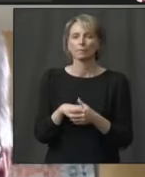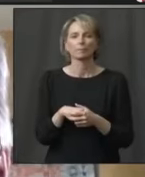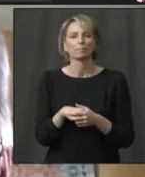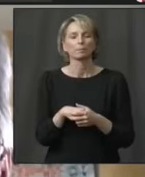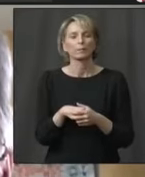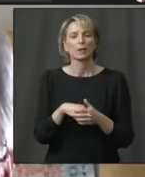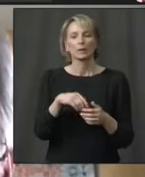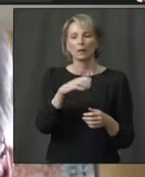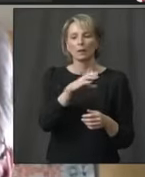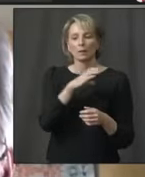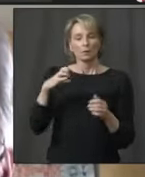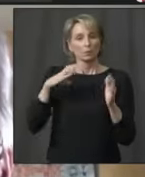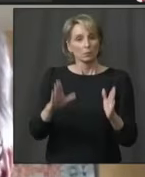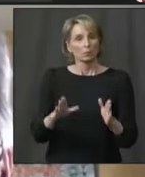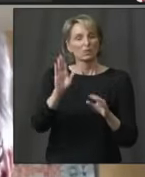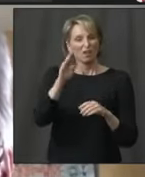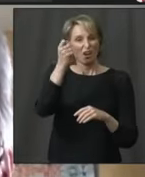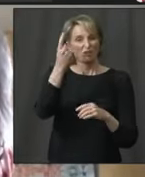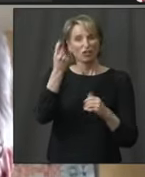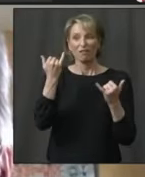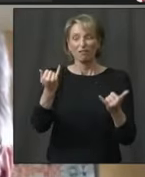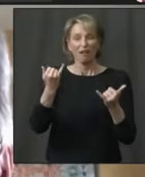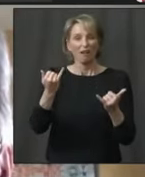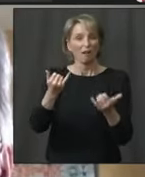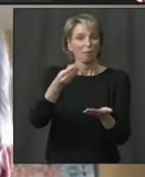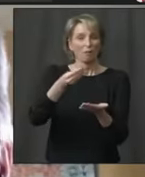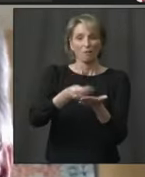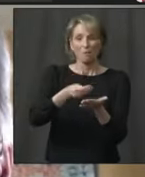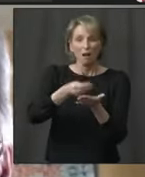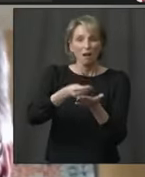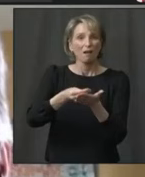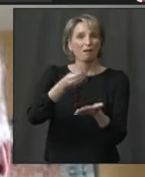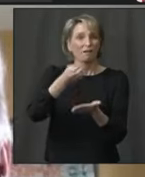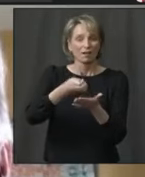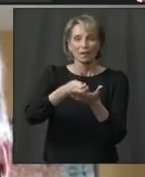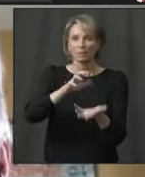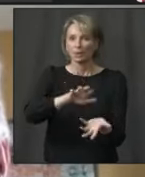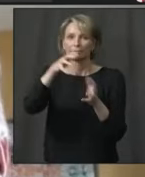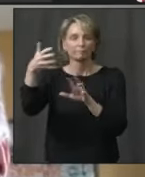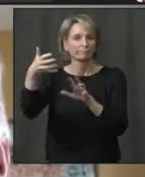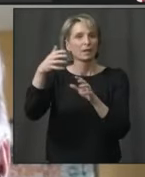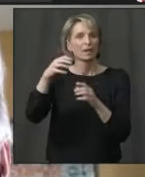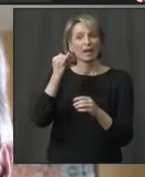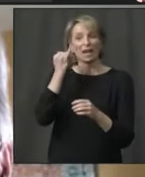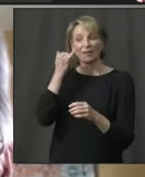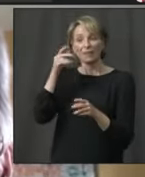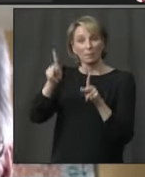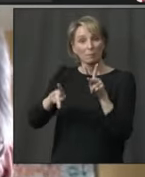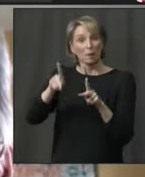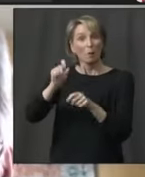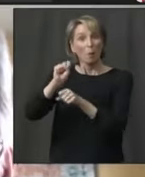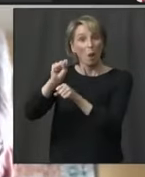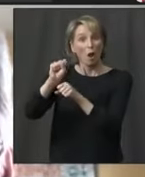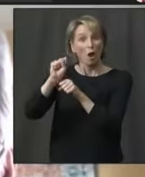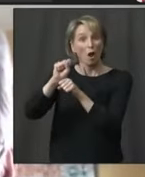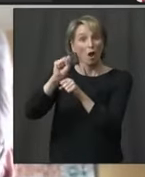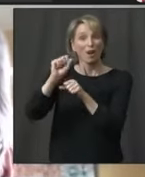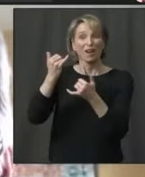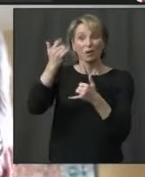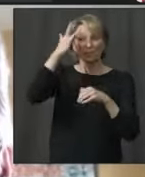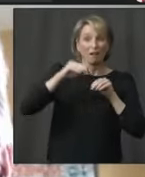We understand it's a financial crisis when any individual is laid off, and we at DOL are